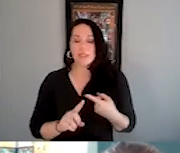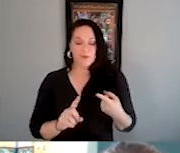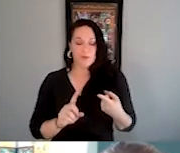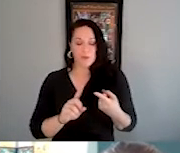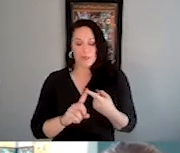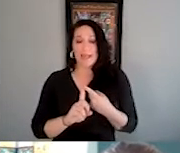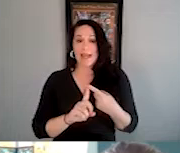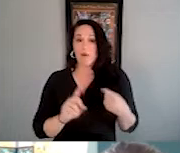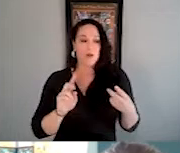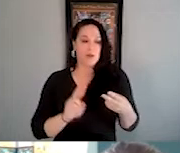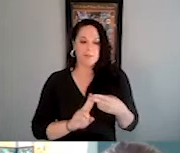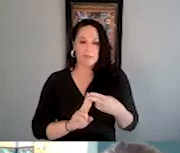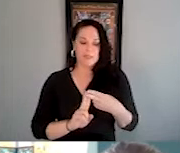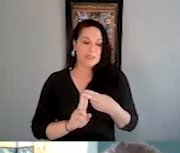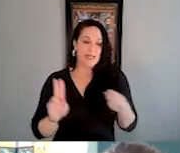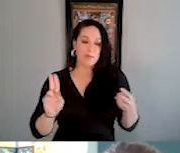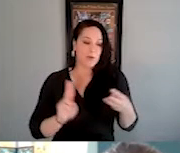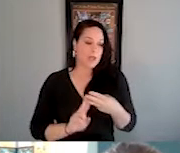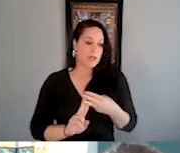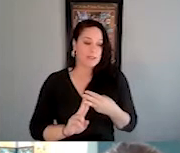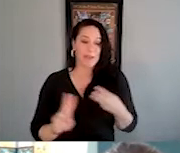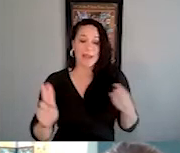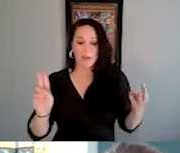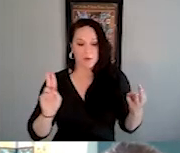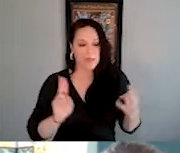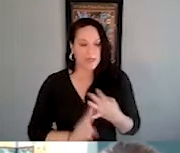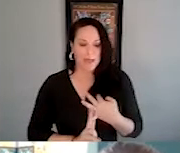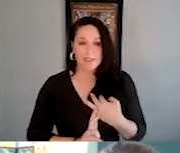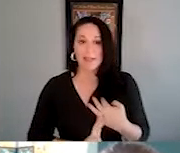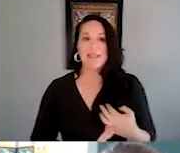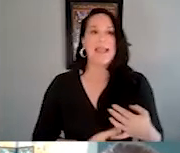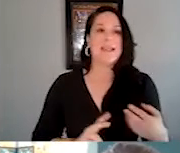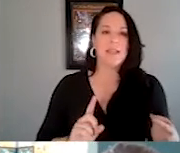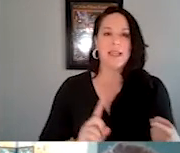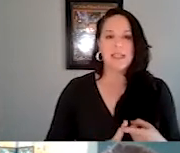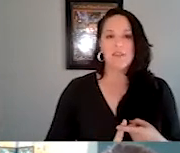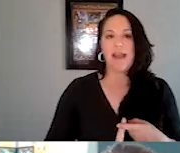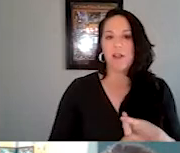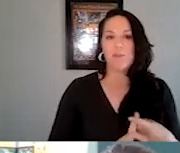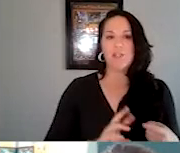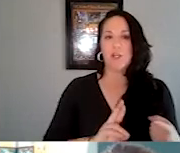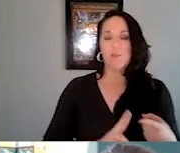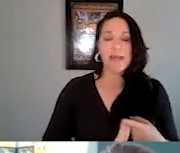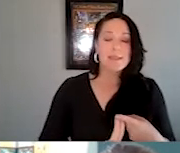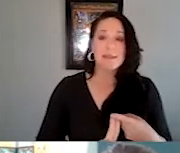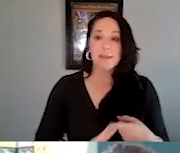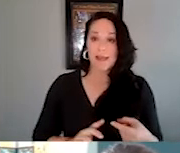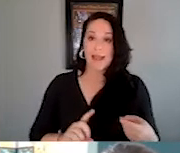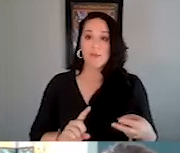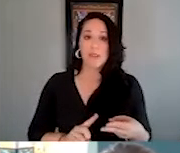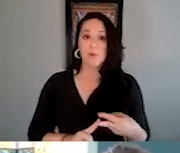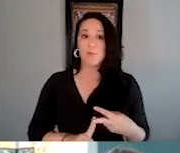So thinking through, again, alcohol, synthetic marijuana, tobacco, Delta-8. It collects vital information on